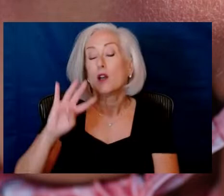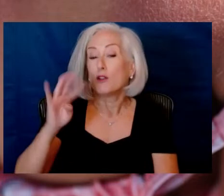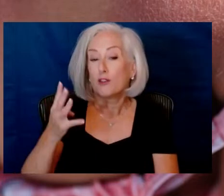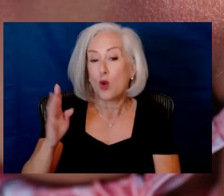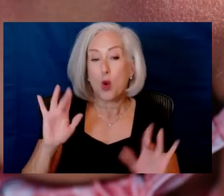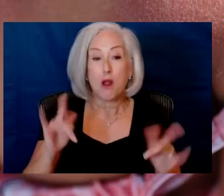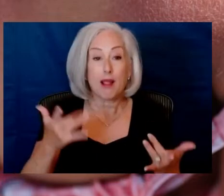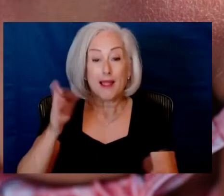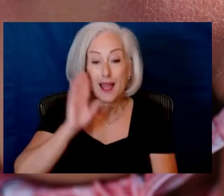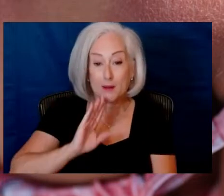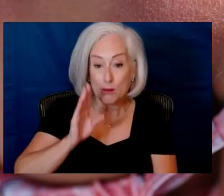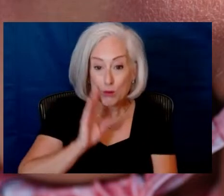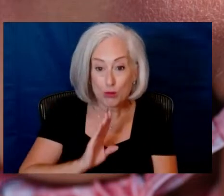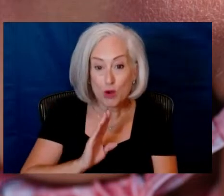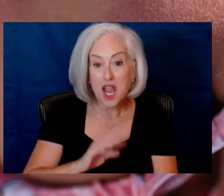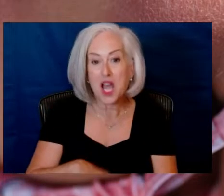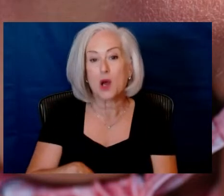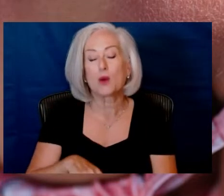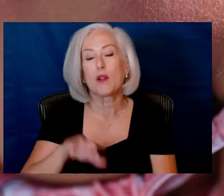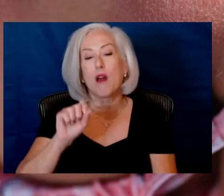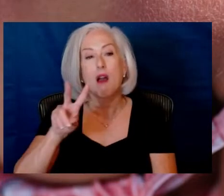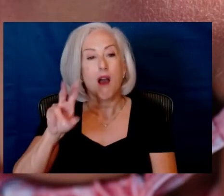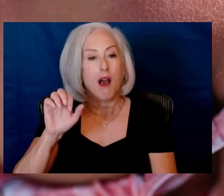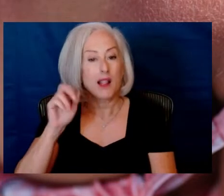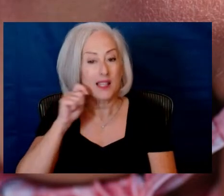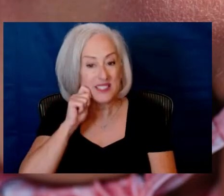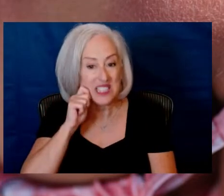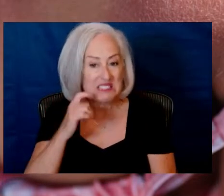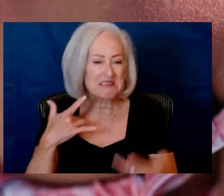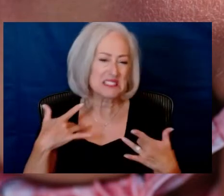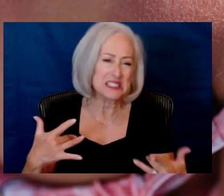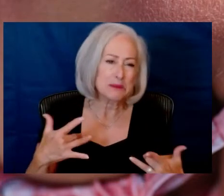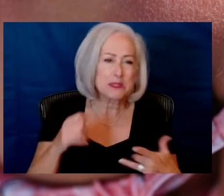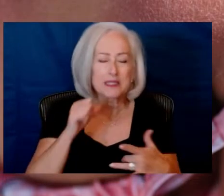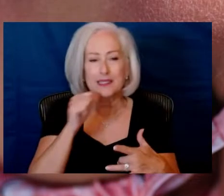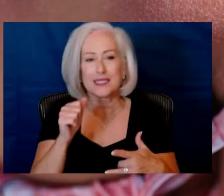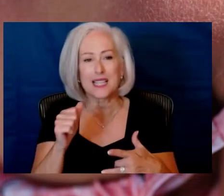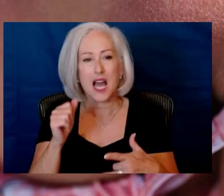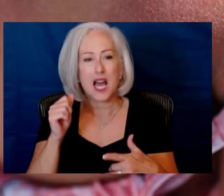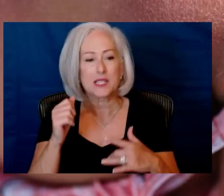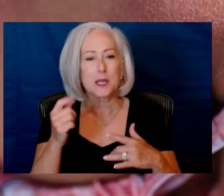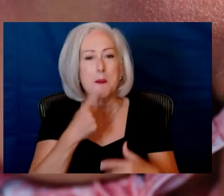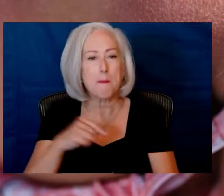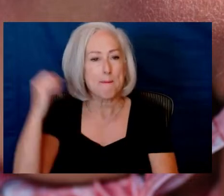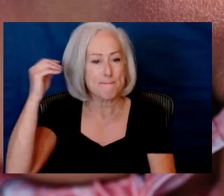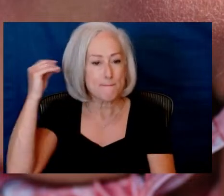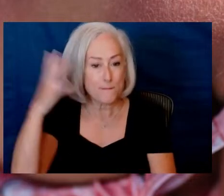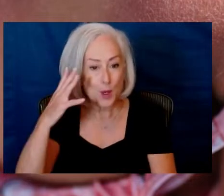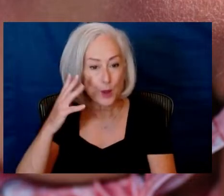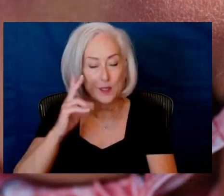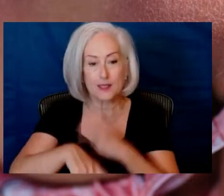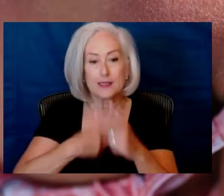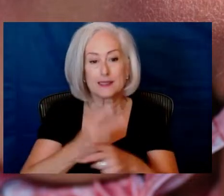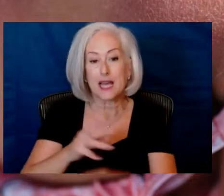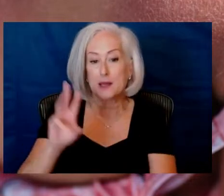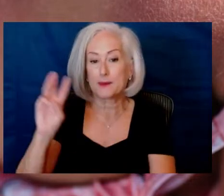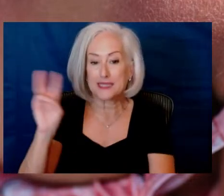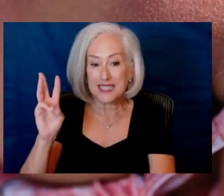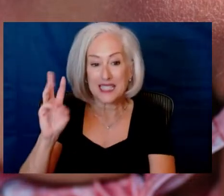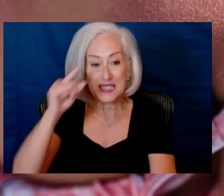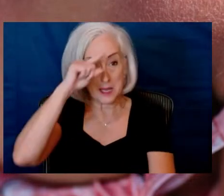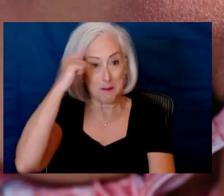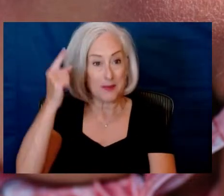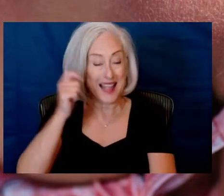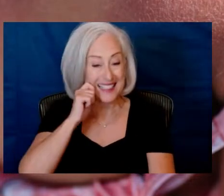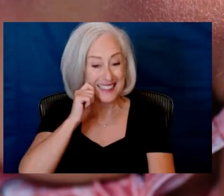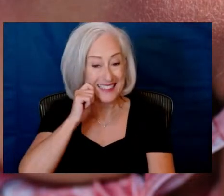5, brown skin, usually does not burn. Type 6, black skin, very unlikely to burn but comes darker